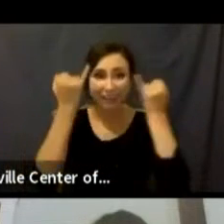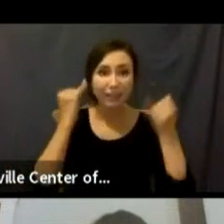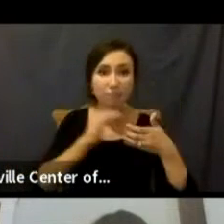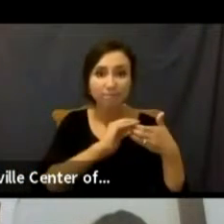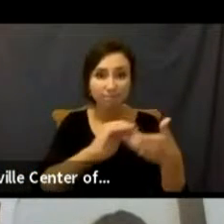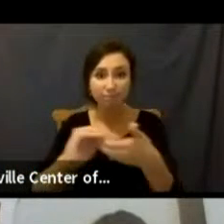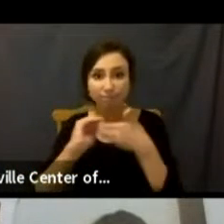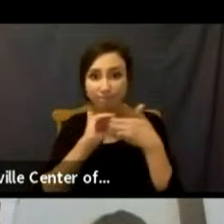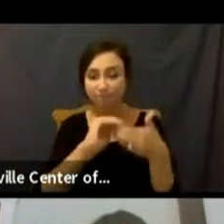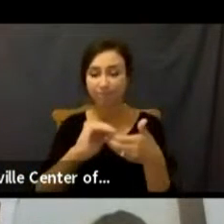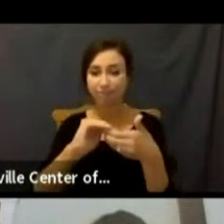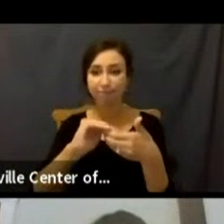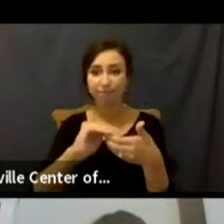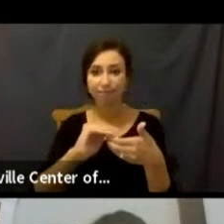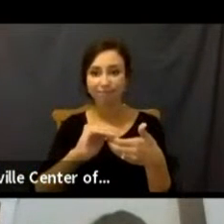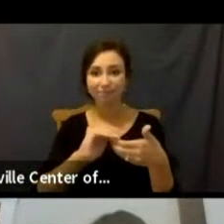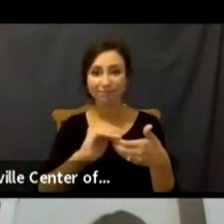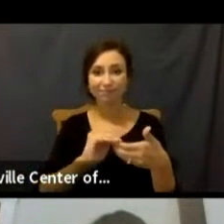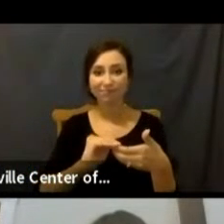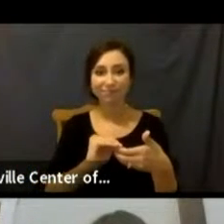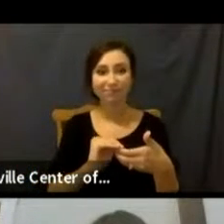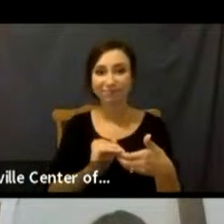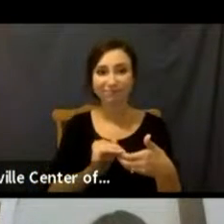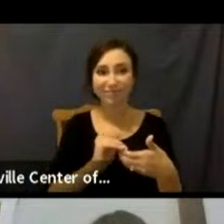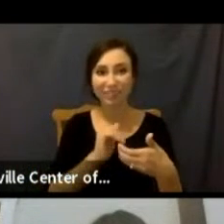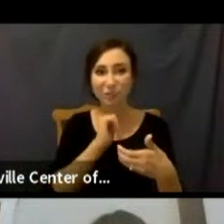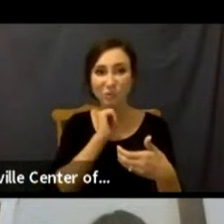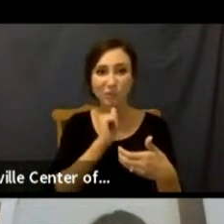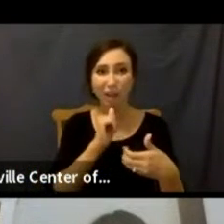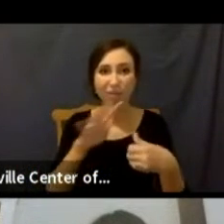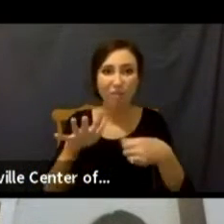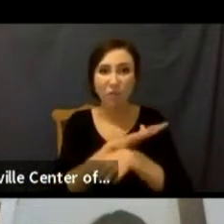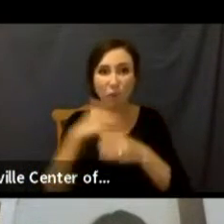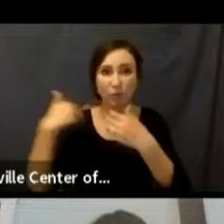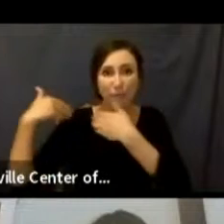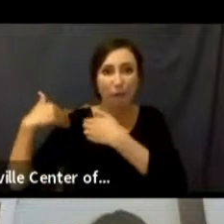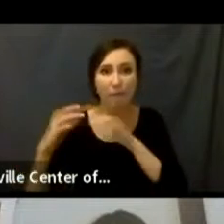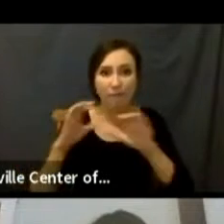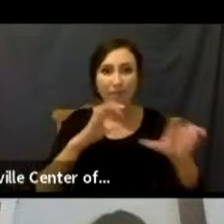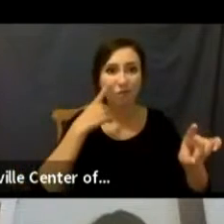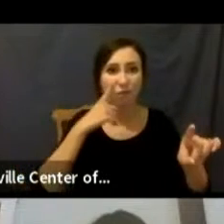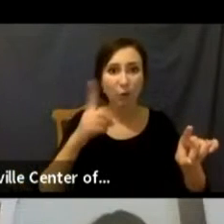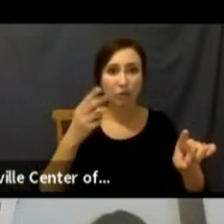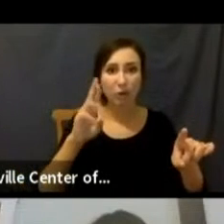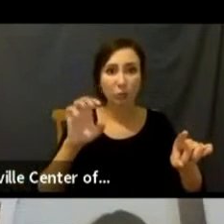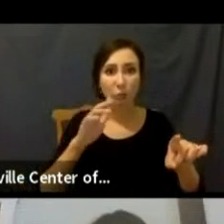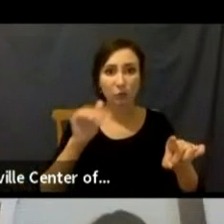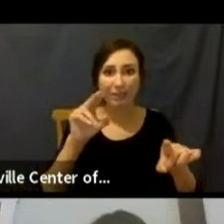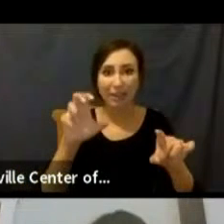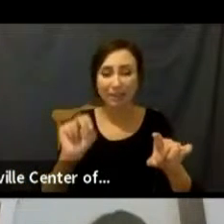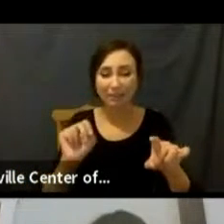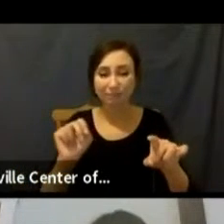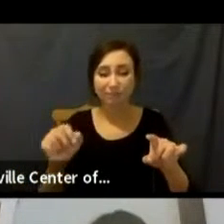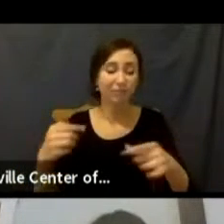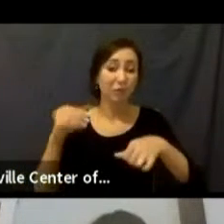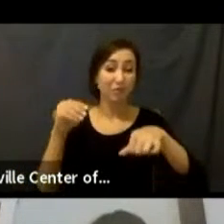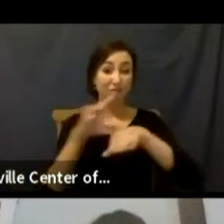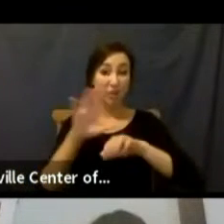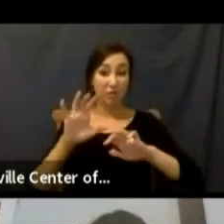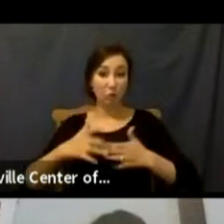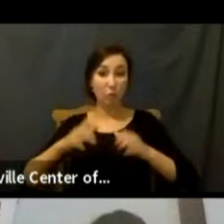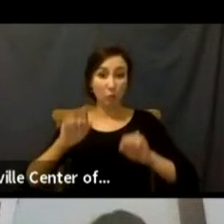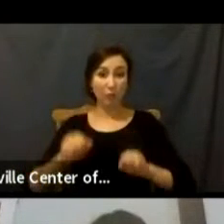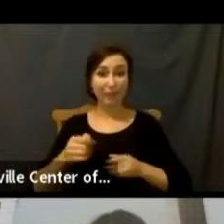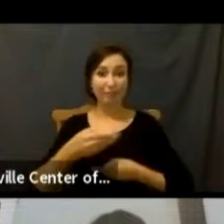collaborate, and to not put all of it on her shoulders. So as an advisory group, we still can exchange ideas, we can